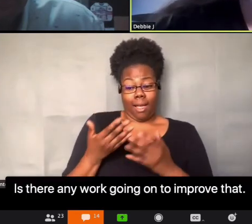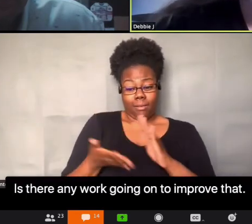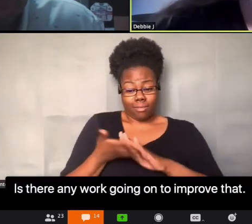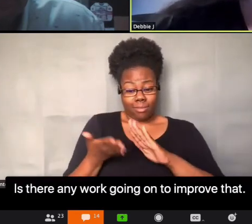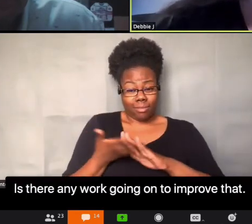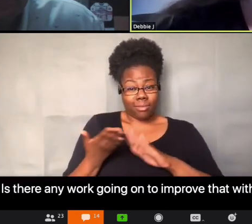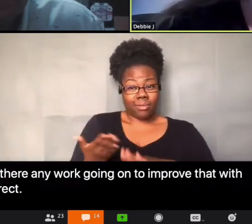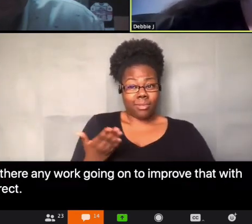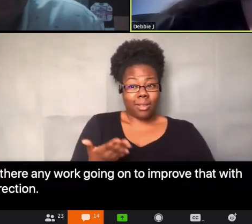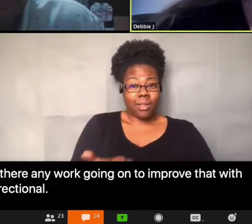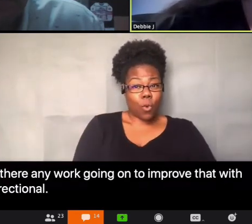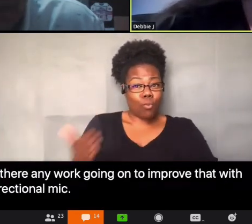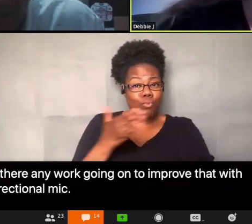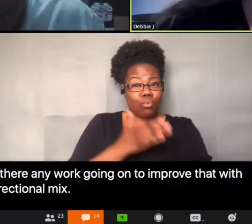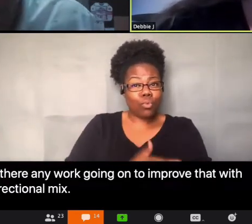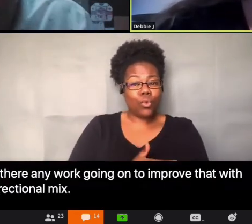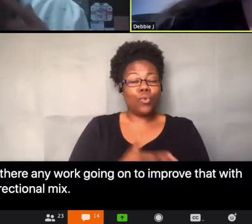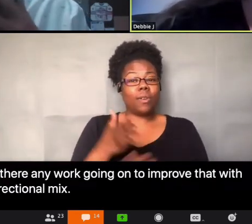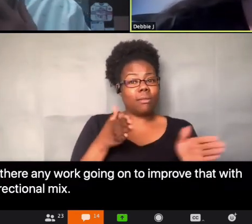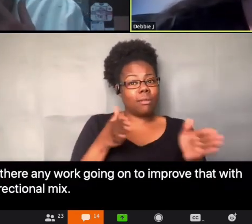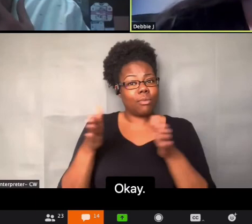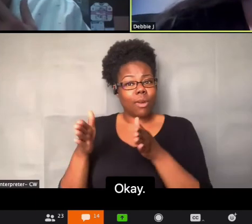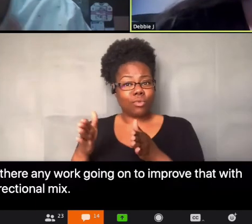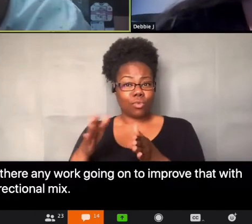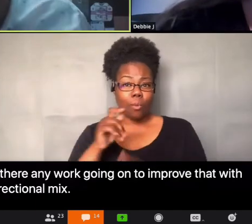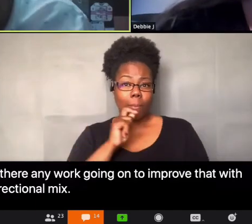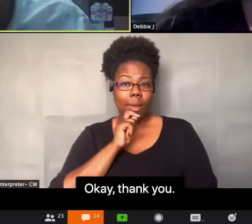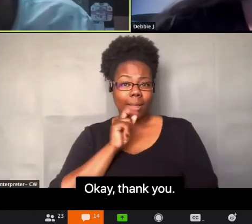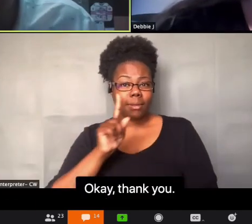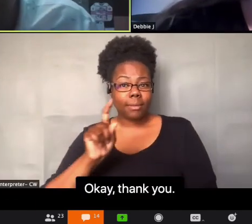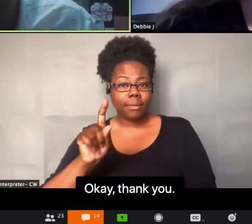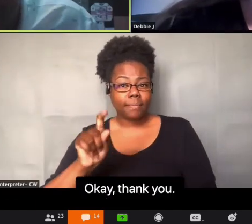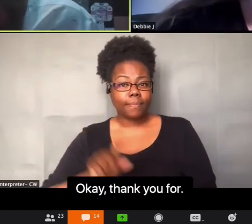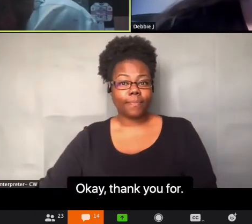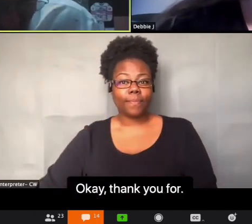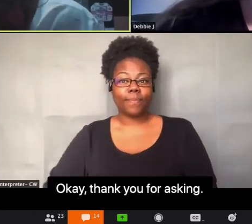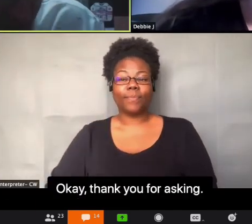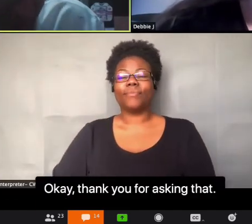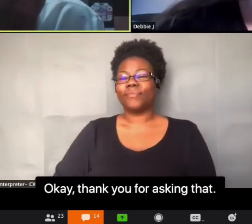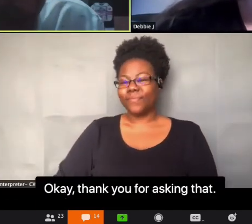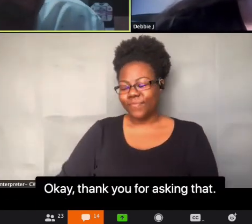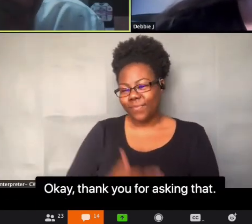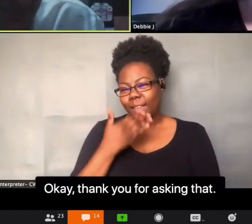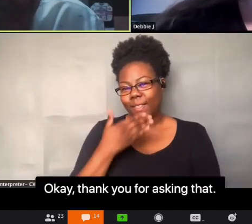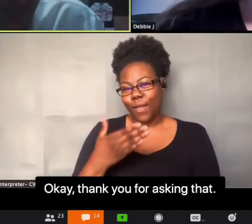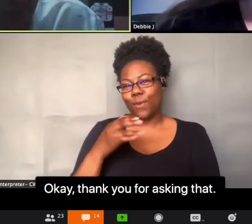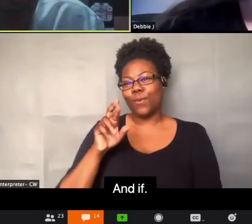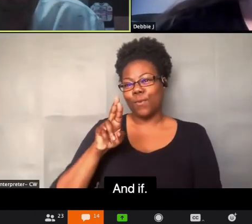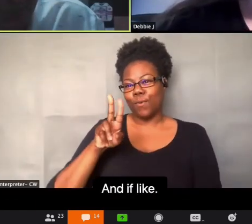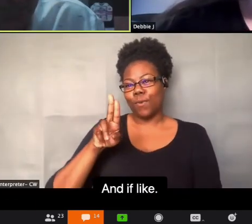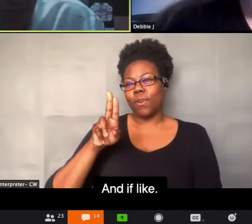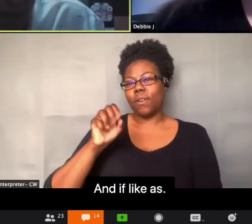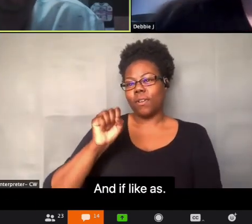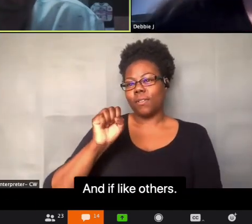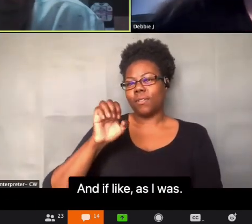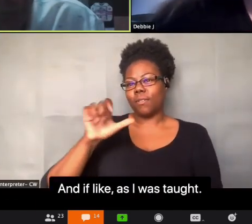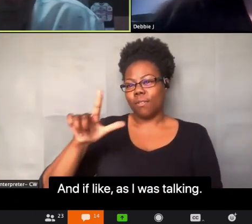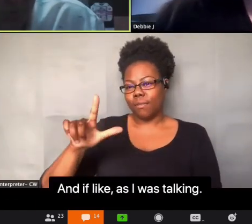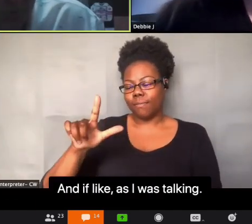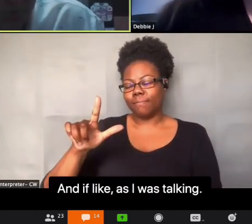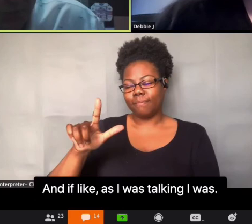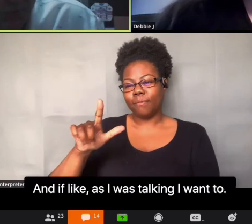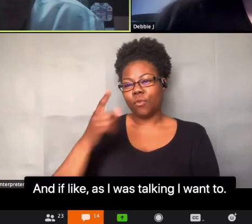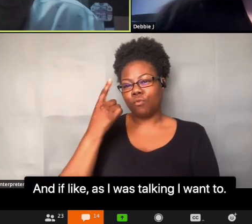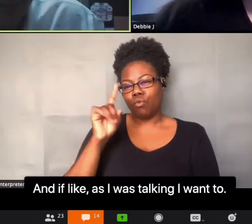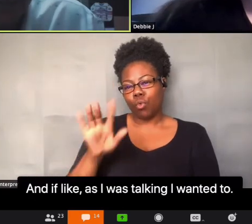that with directional mics? Okay. Thank you, Russell, for asking that. And it's like, as I was talking, I